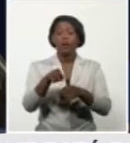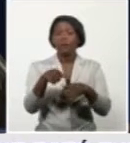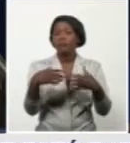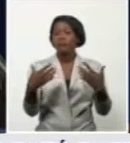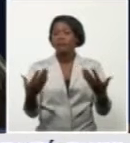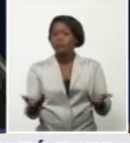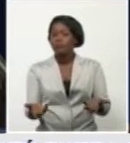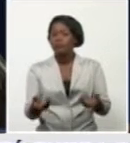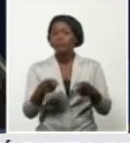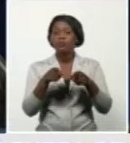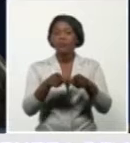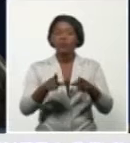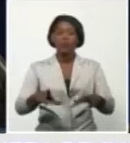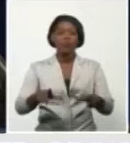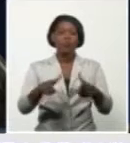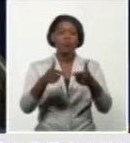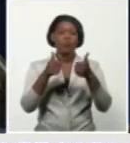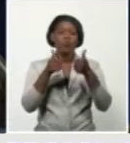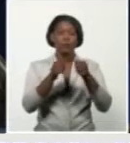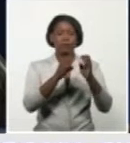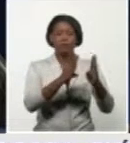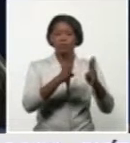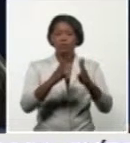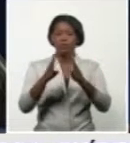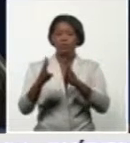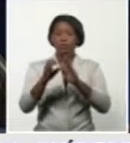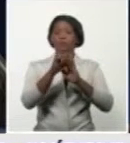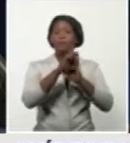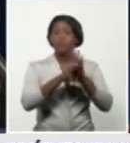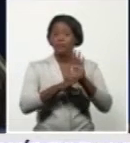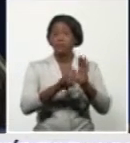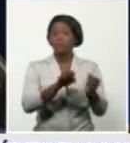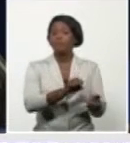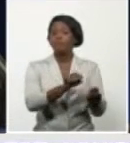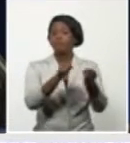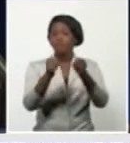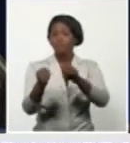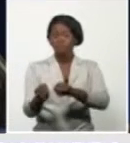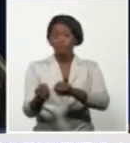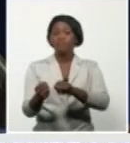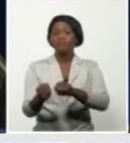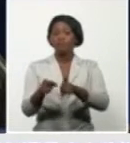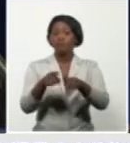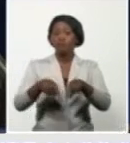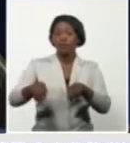This shows that when restrictions measures are fulfilled,